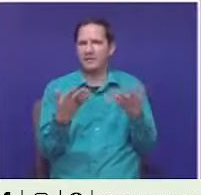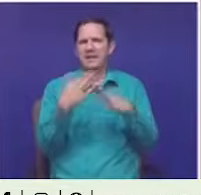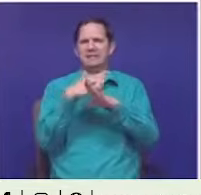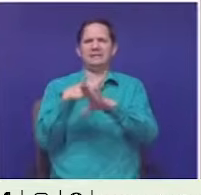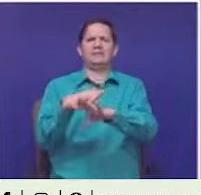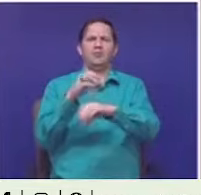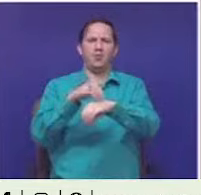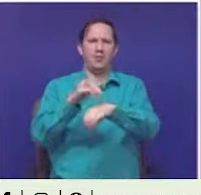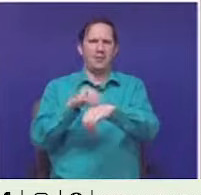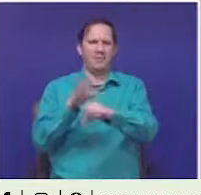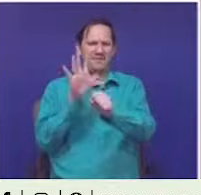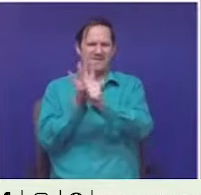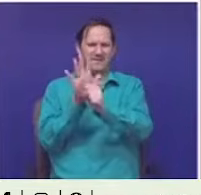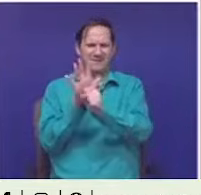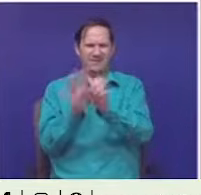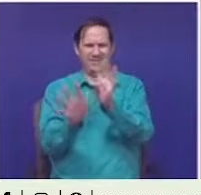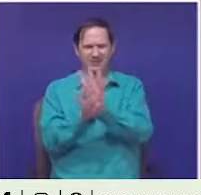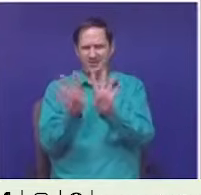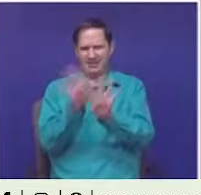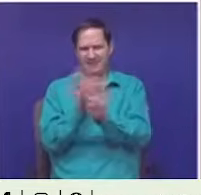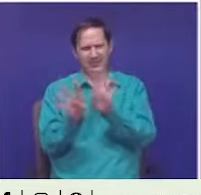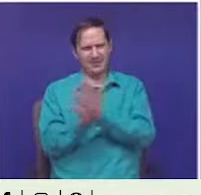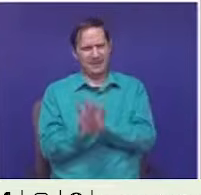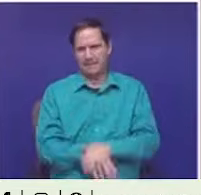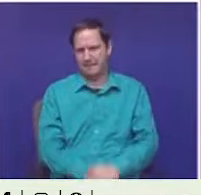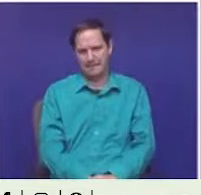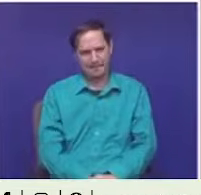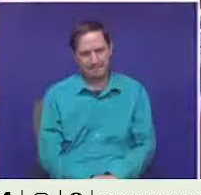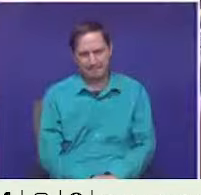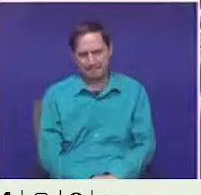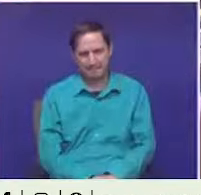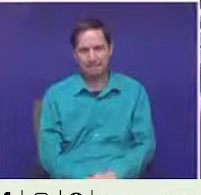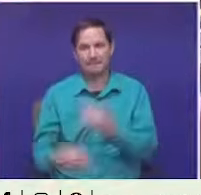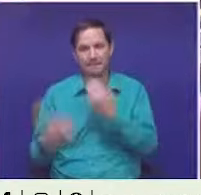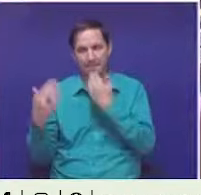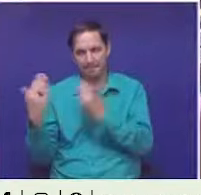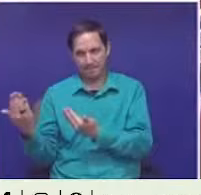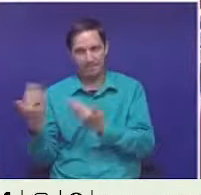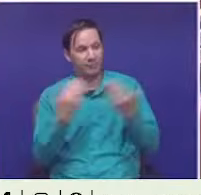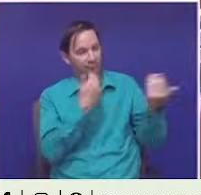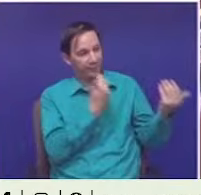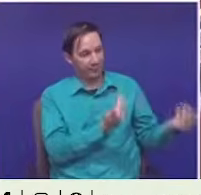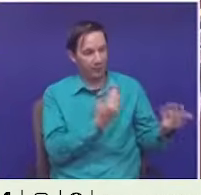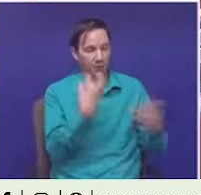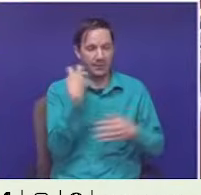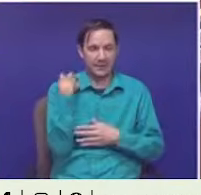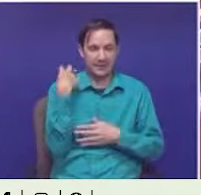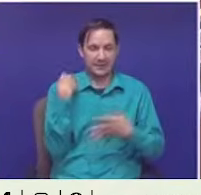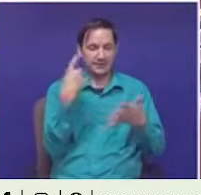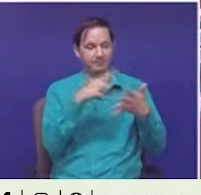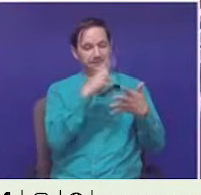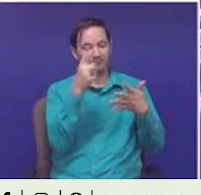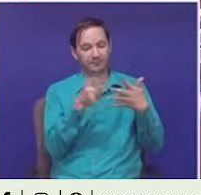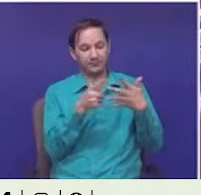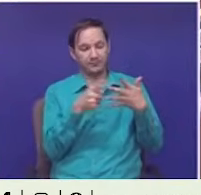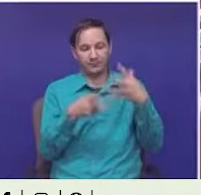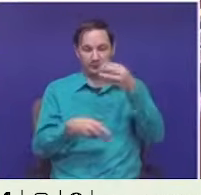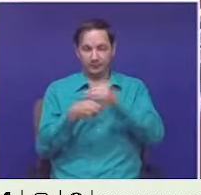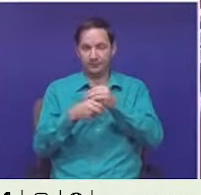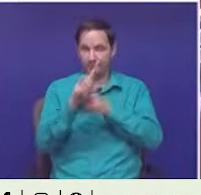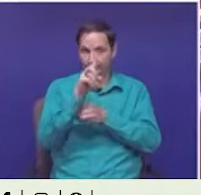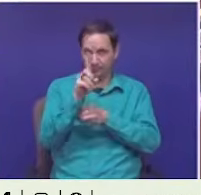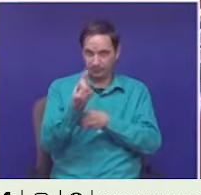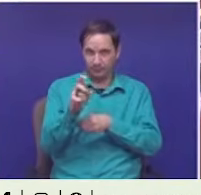issues like overcrowding. Thank you very much. Thank you very much, Minister. The next follow-up question is